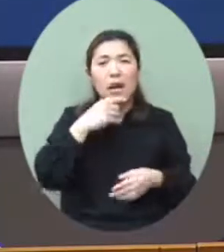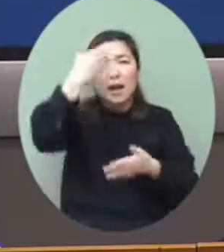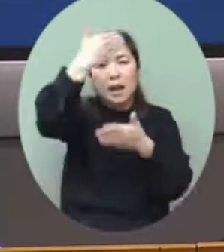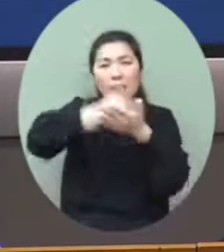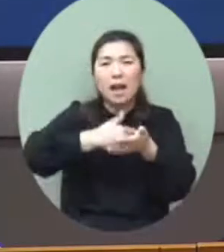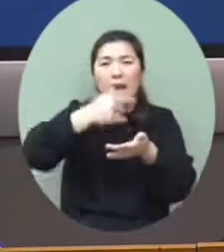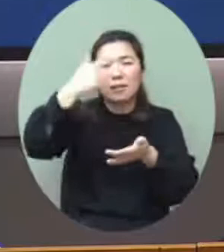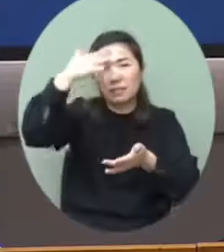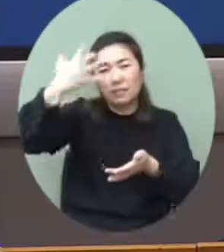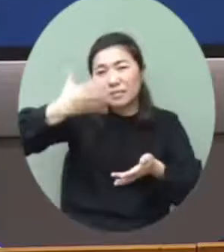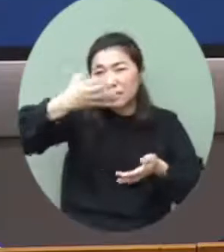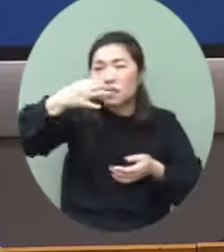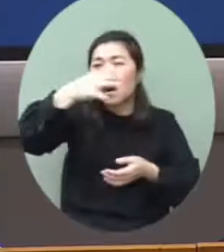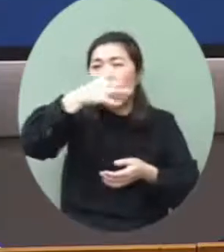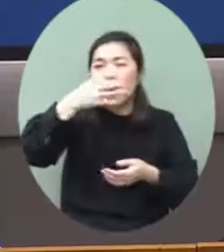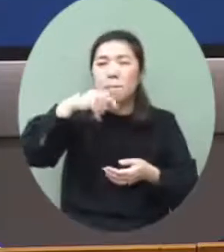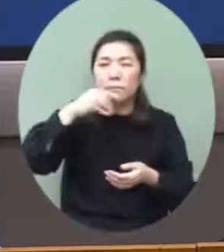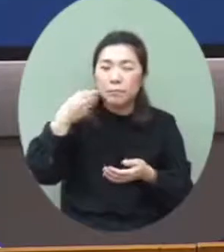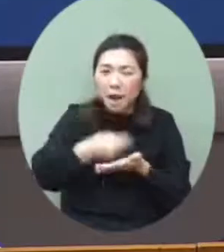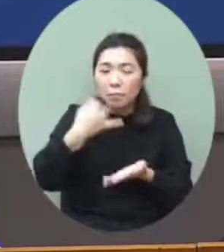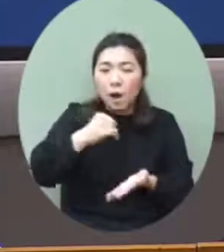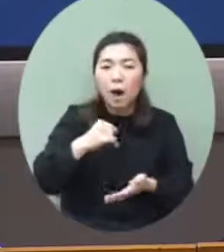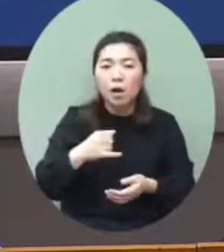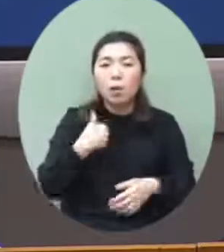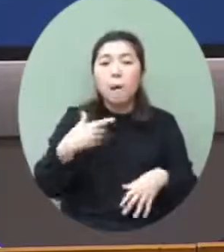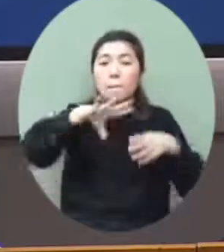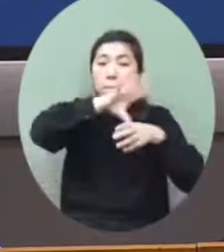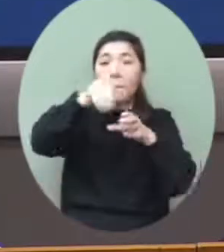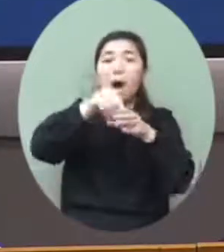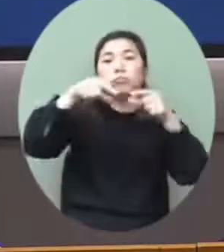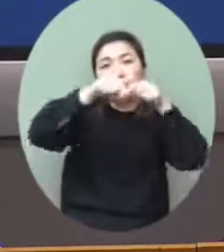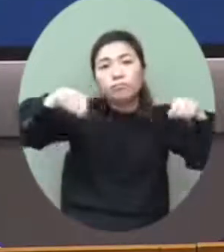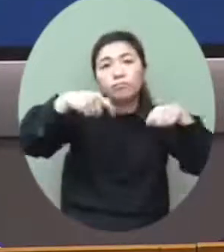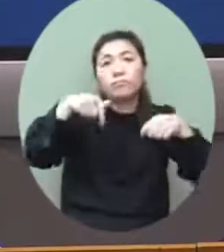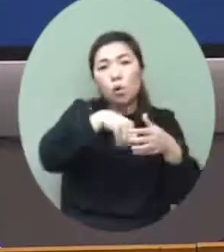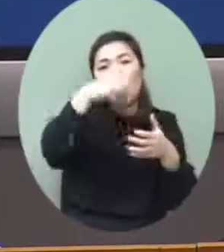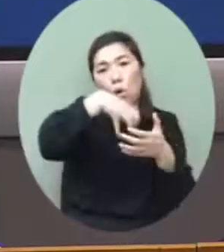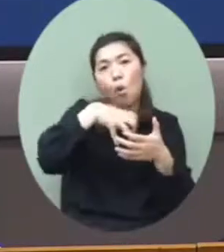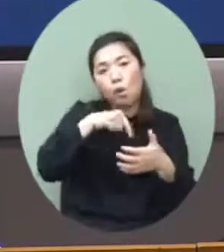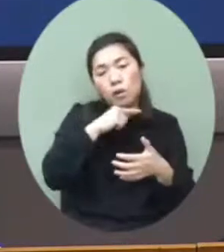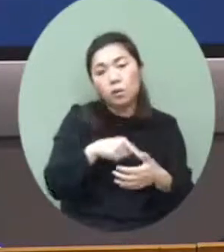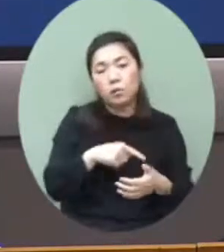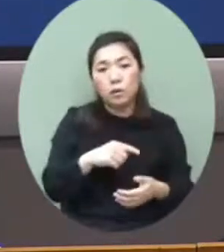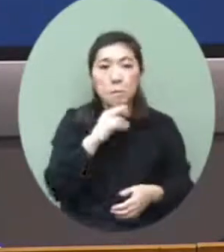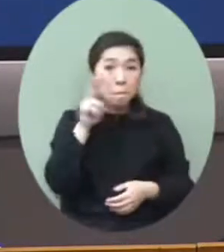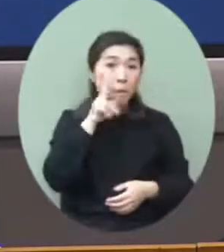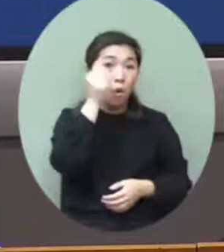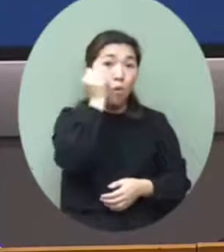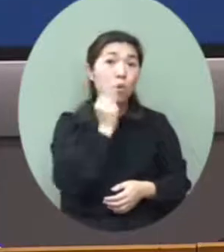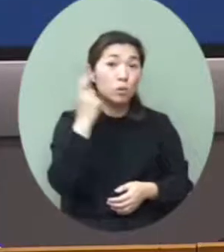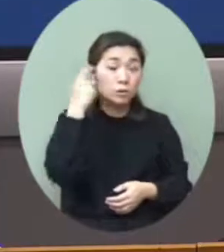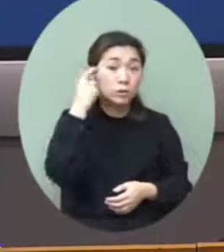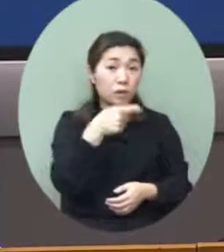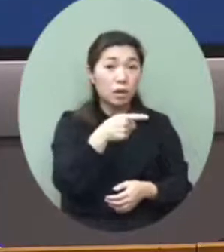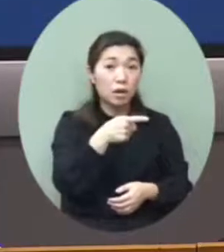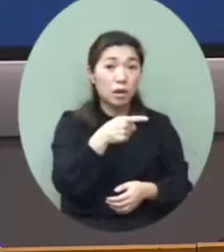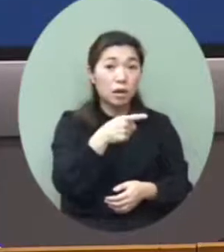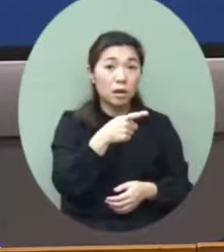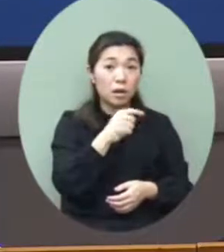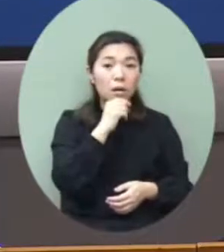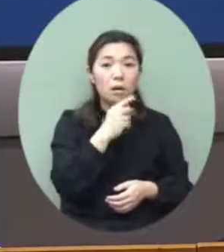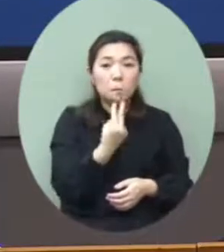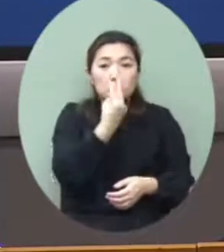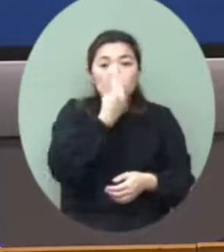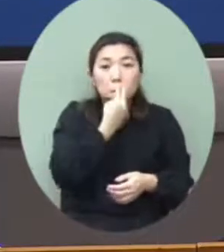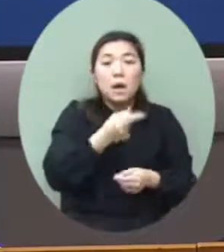enrich the contents of the anti-epidemic kits. For instance, some people could not buy paracetamol, and